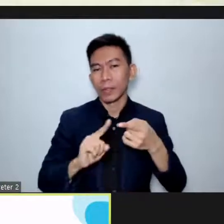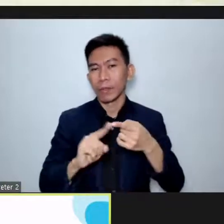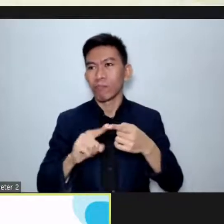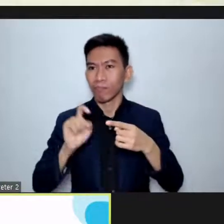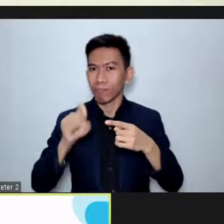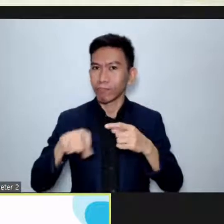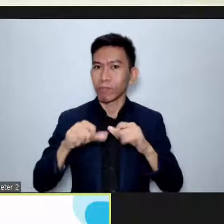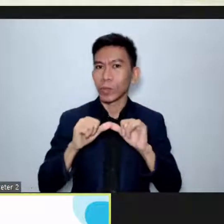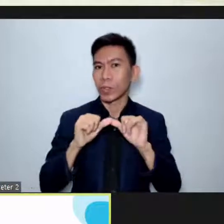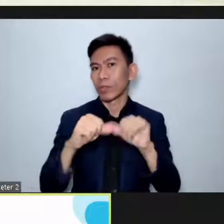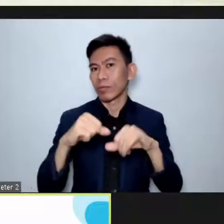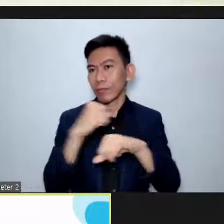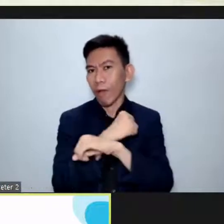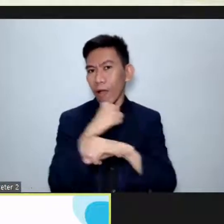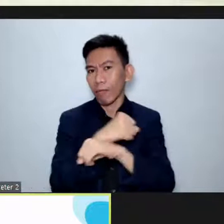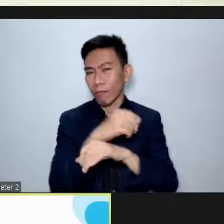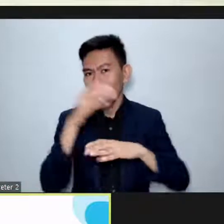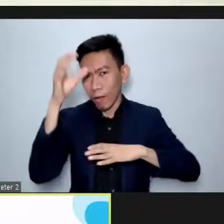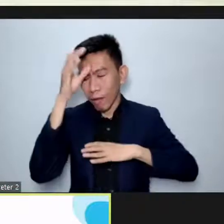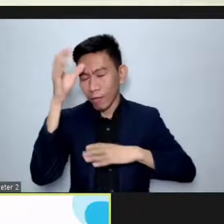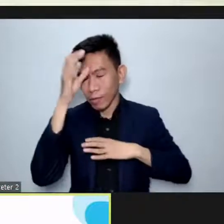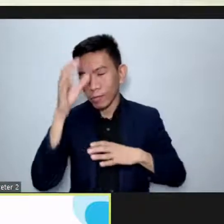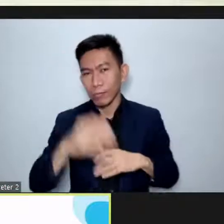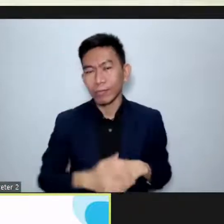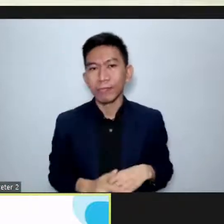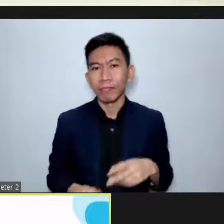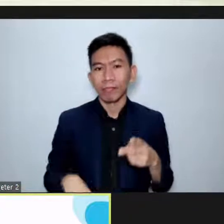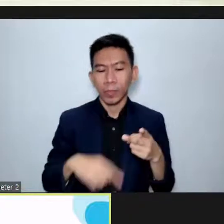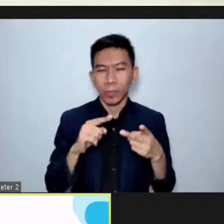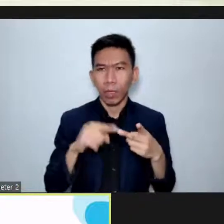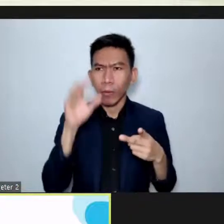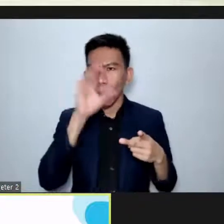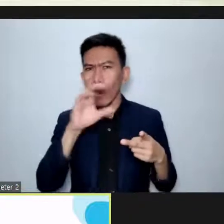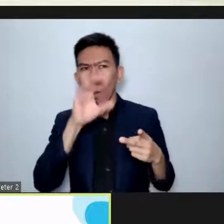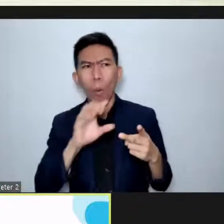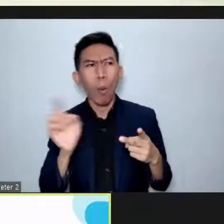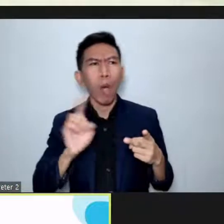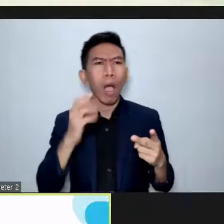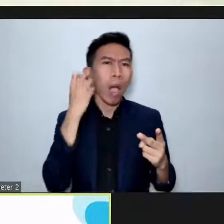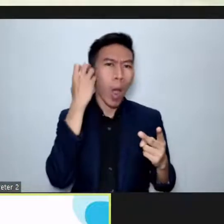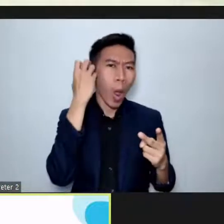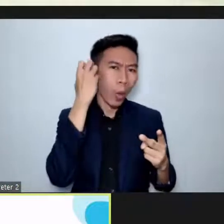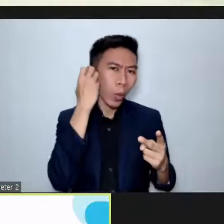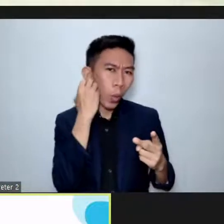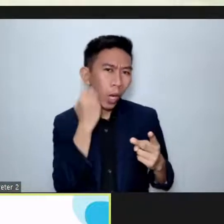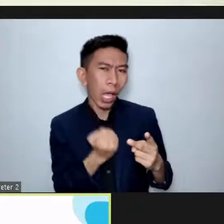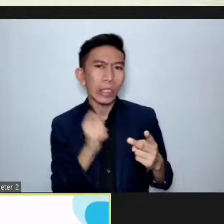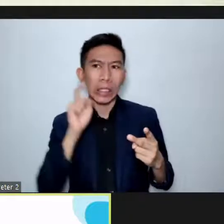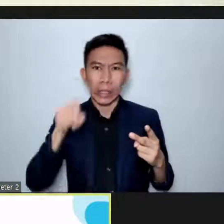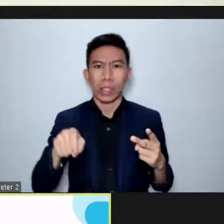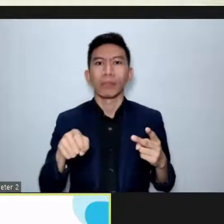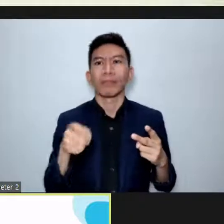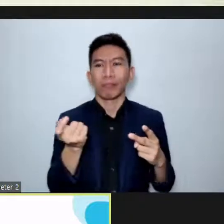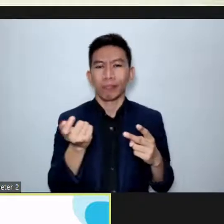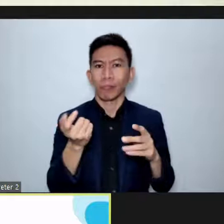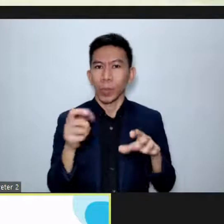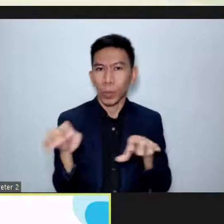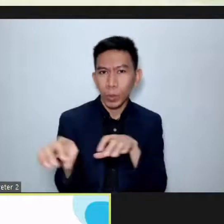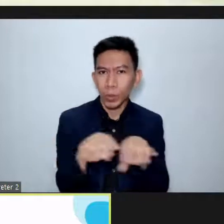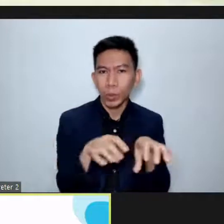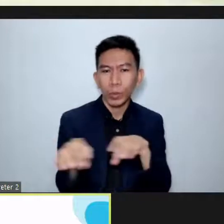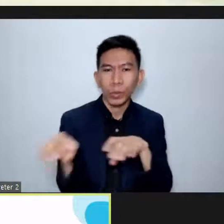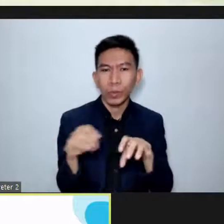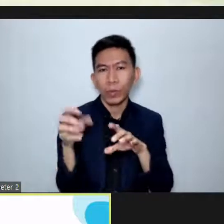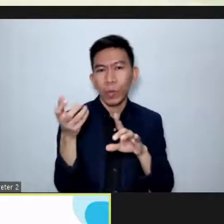against cancer. We have to look for the missing links and the gaps that we need to actually achieve to